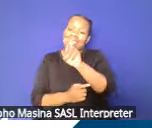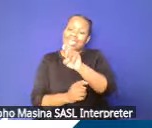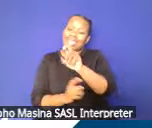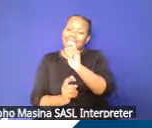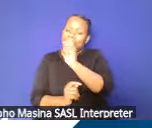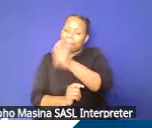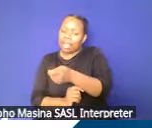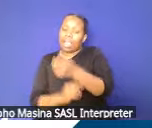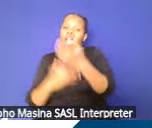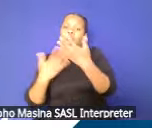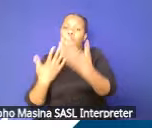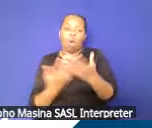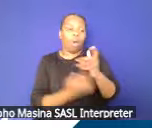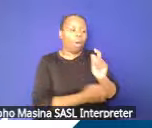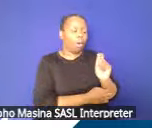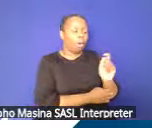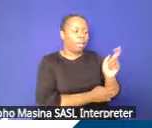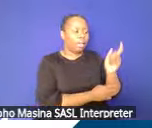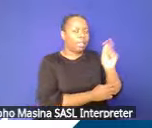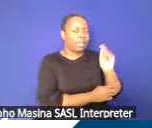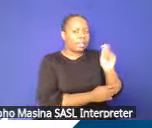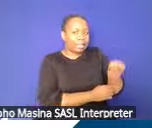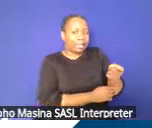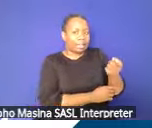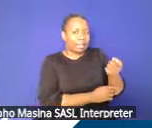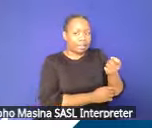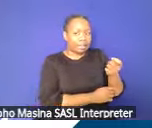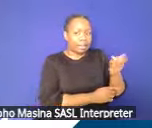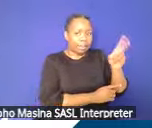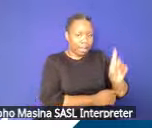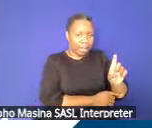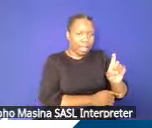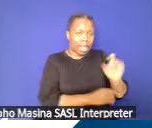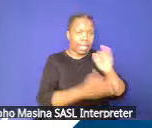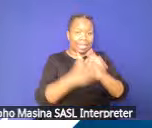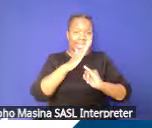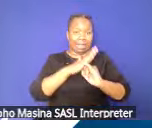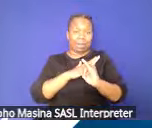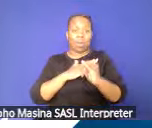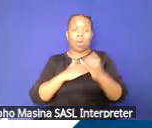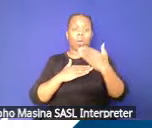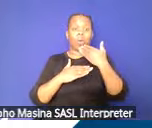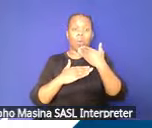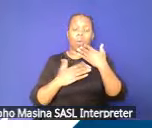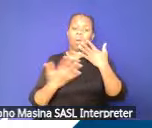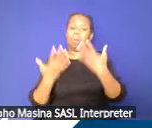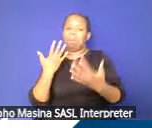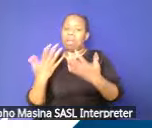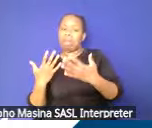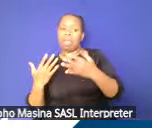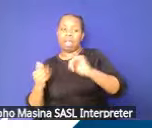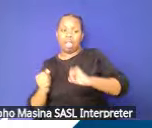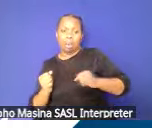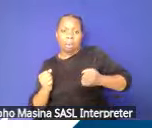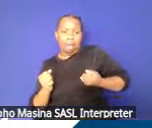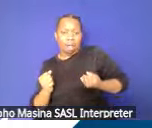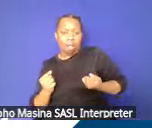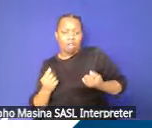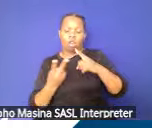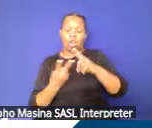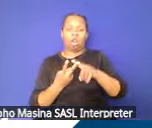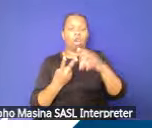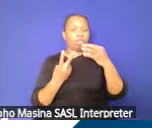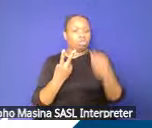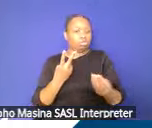the taxpayer's dependent. Dependents who are neither a spouse nor a child